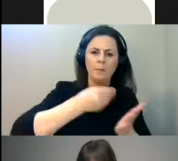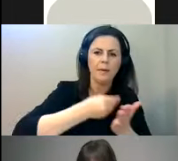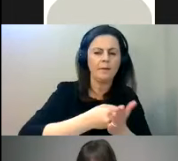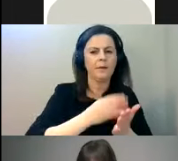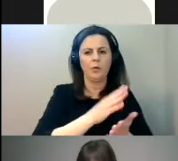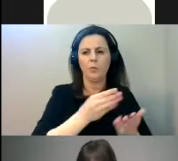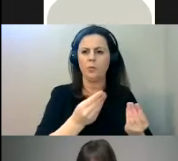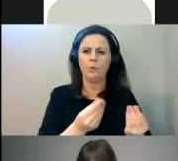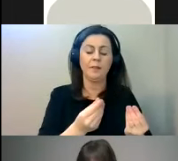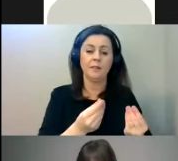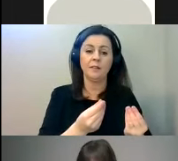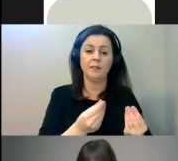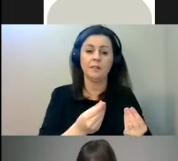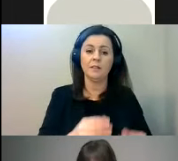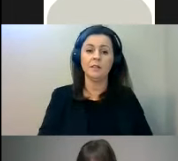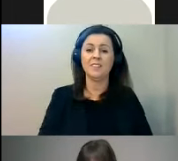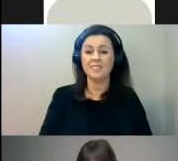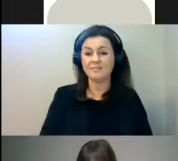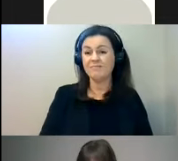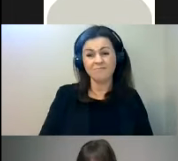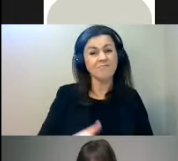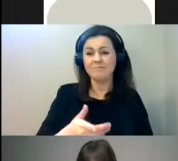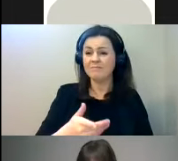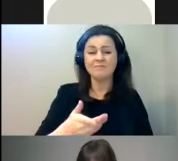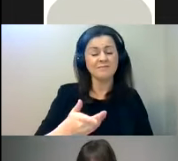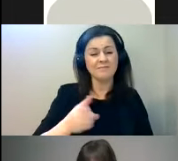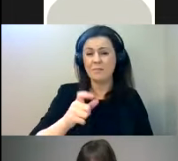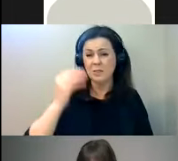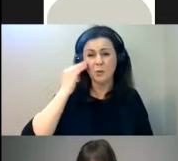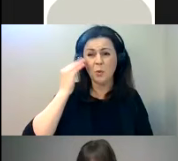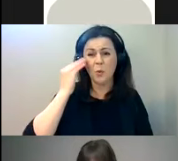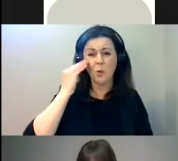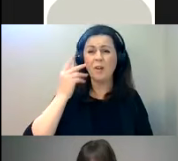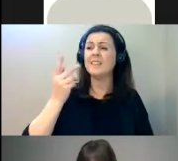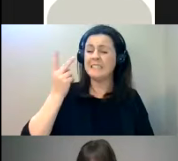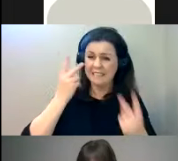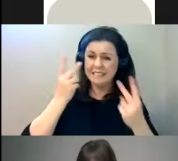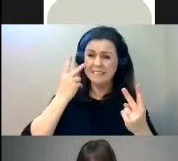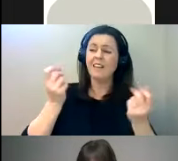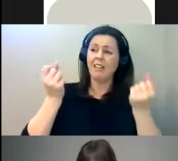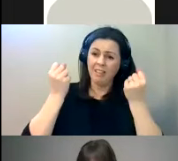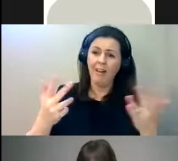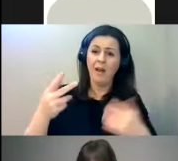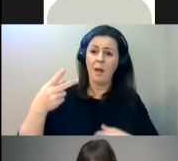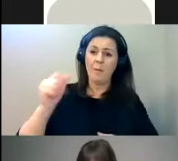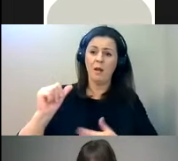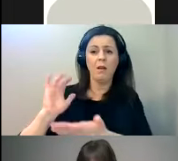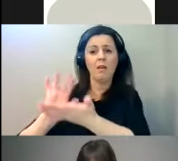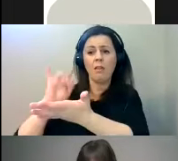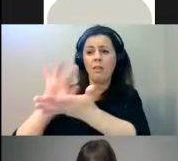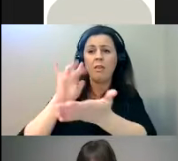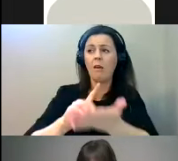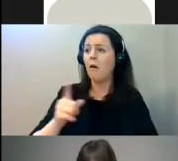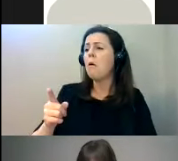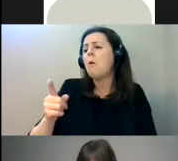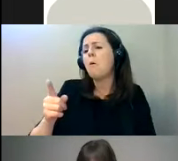this misuse and abuse is very prevalent. It's not a one-off. There's a lot of it. And while you may think